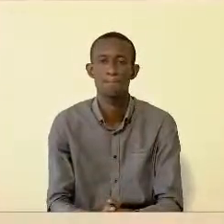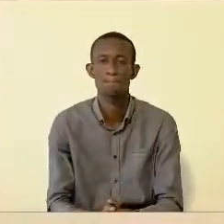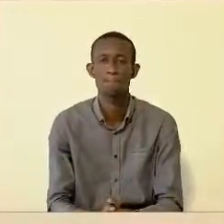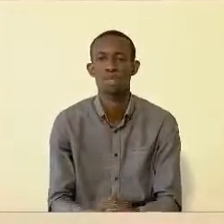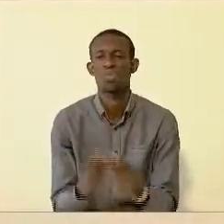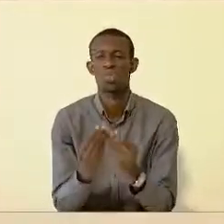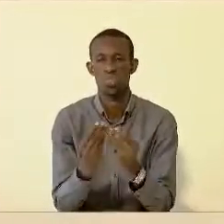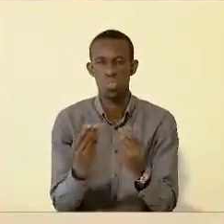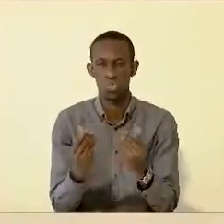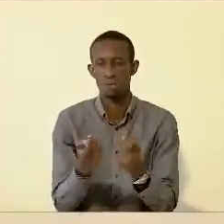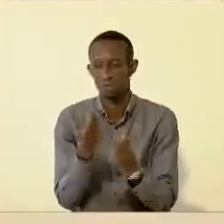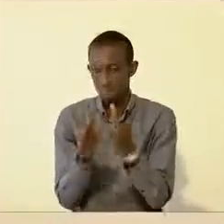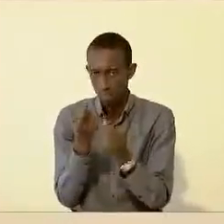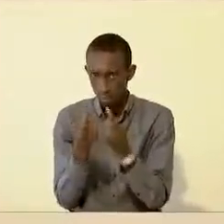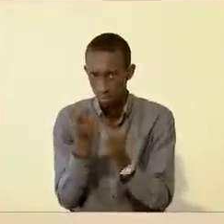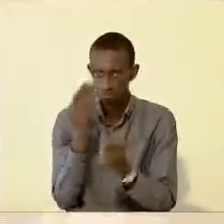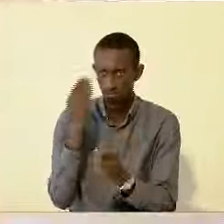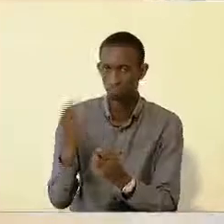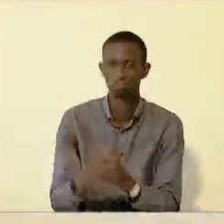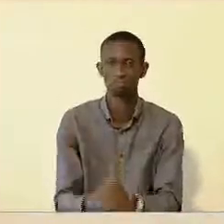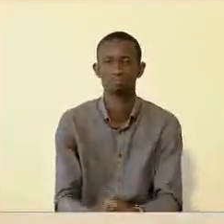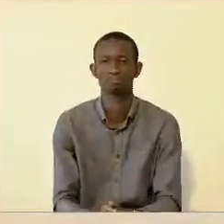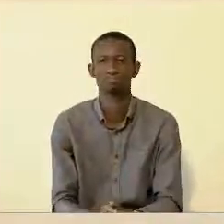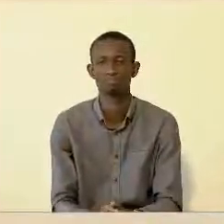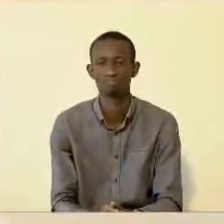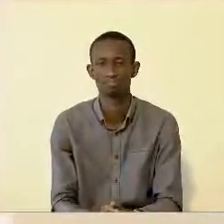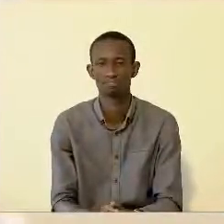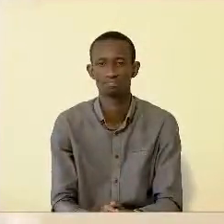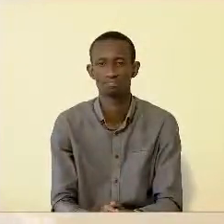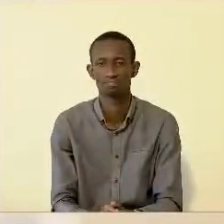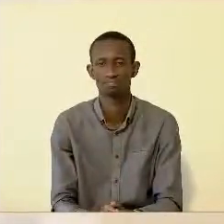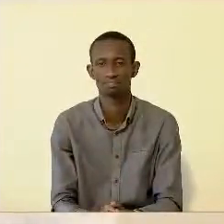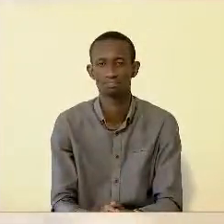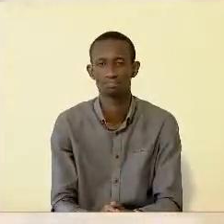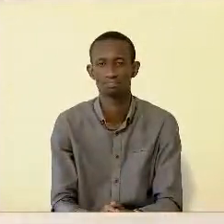melt it and burn it on a Bunsen burner flame.